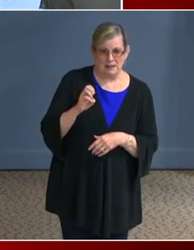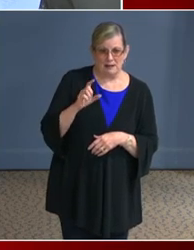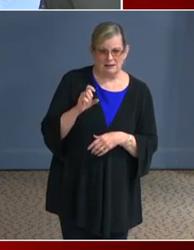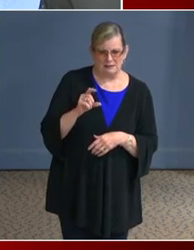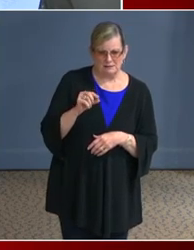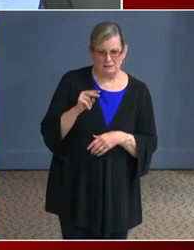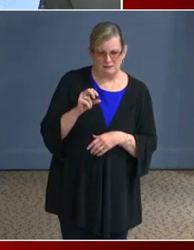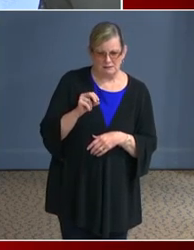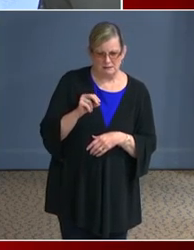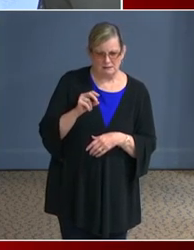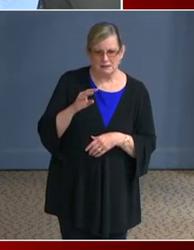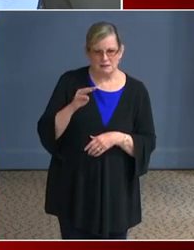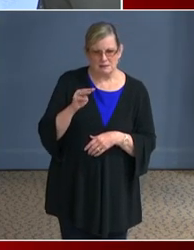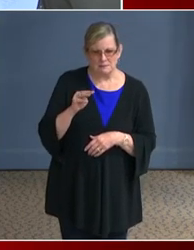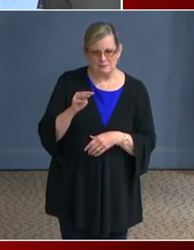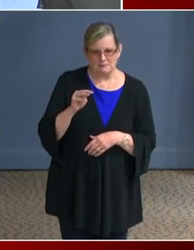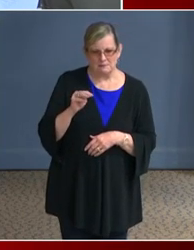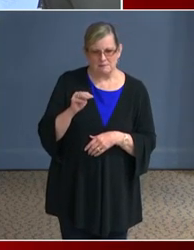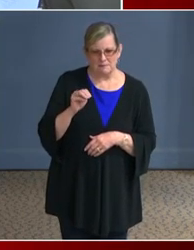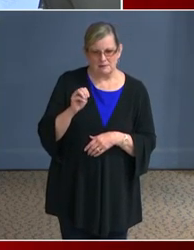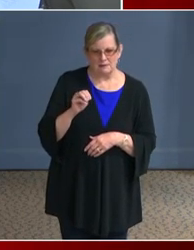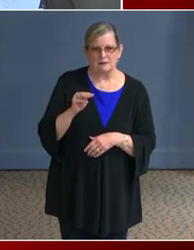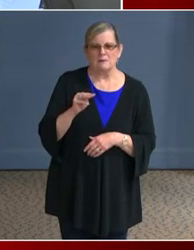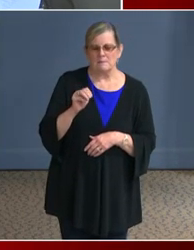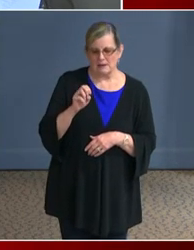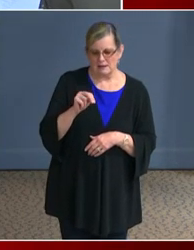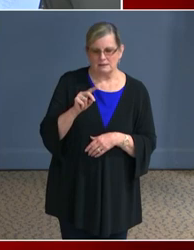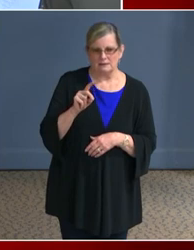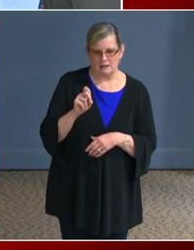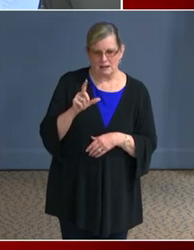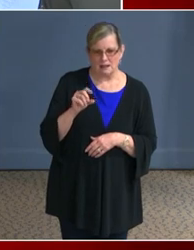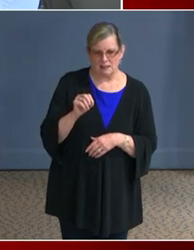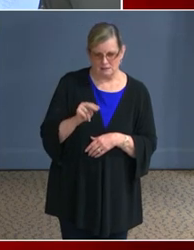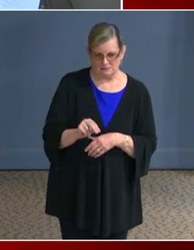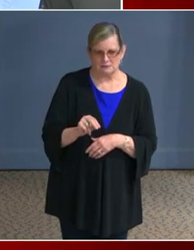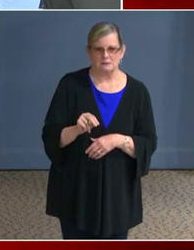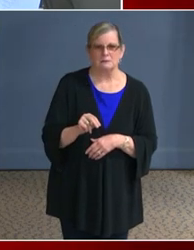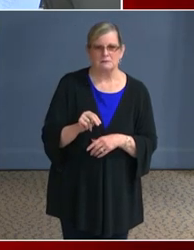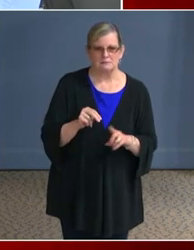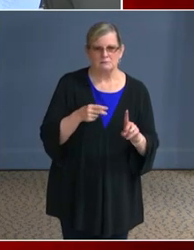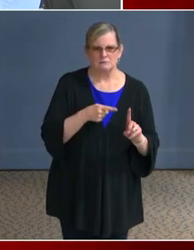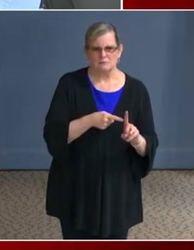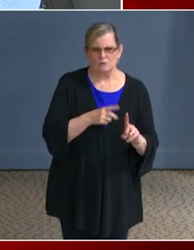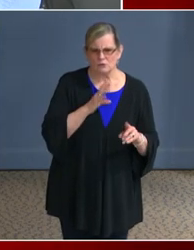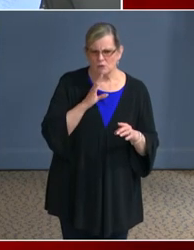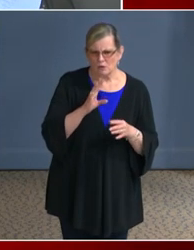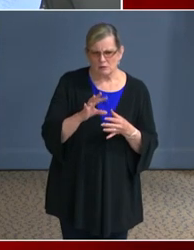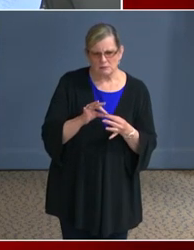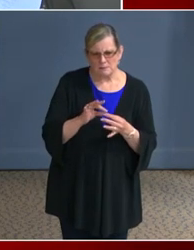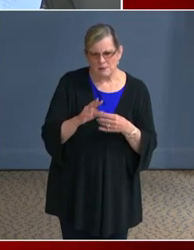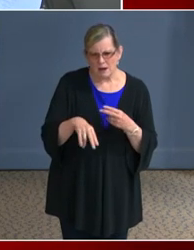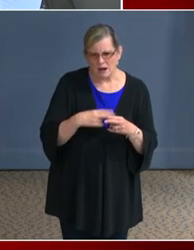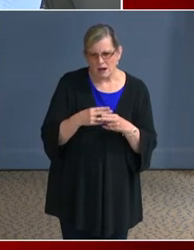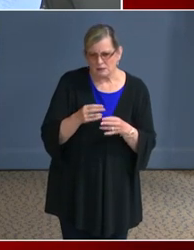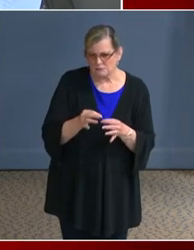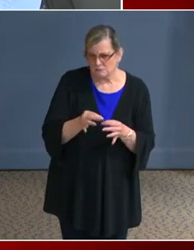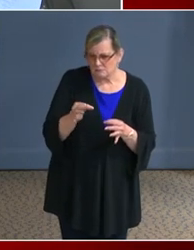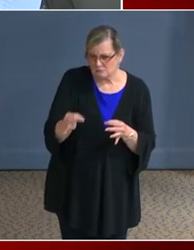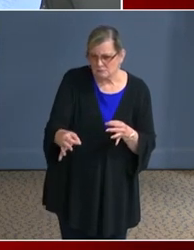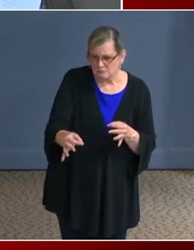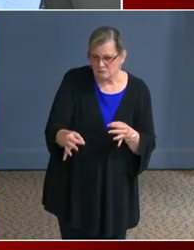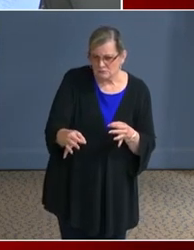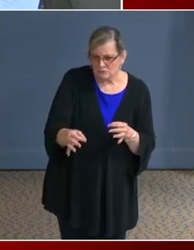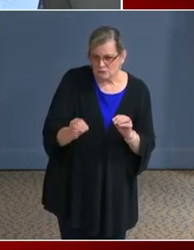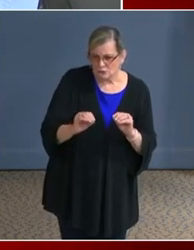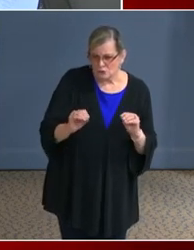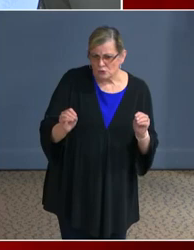moratorium. Correct me if I'm wrong. I believe your administration is supportive of that. It involves the Stay DC fund money. I